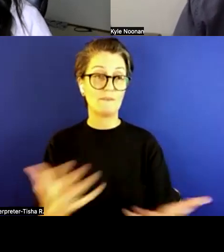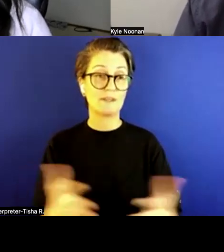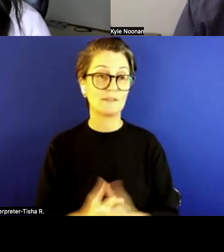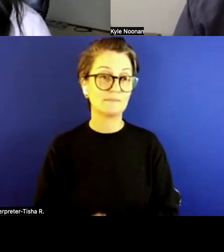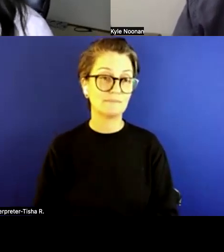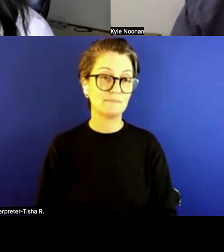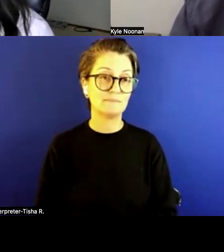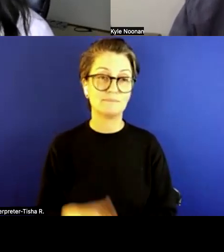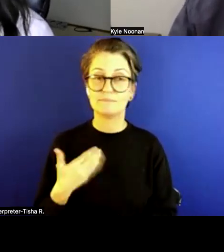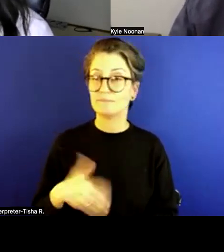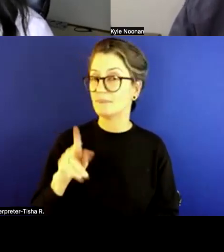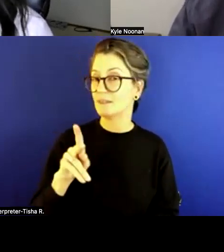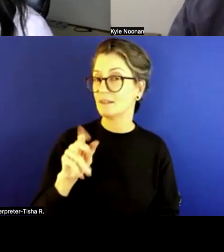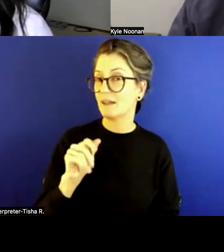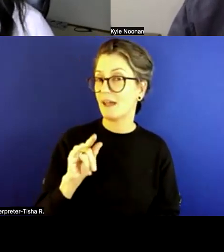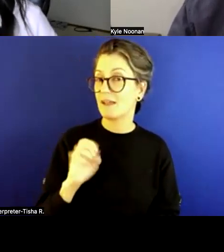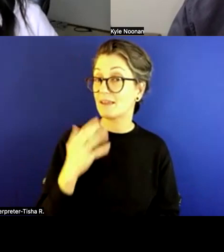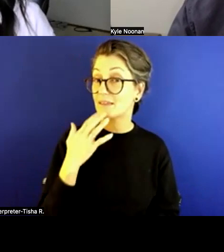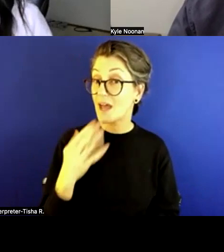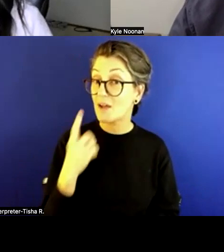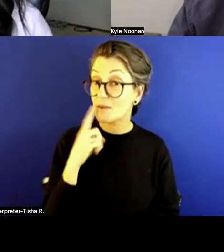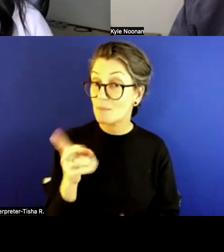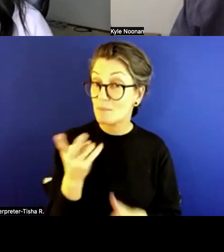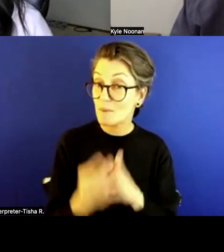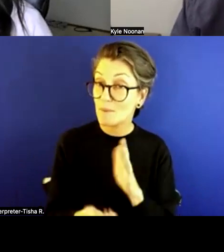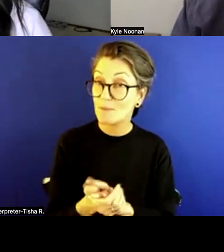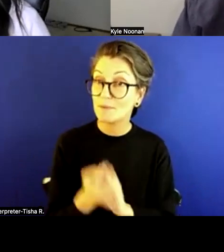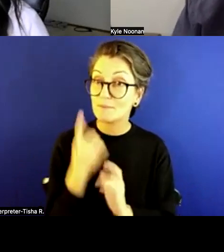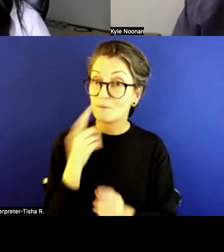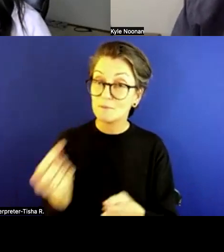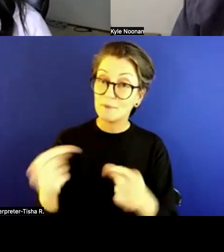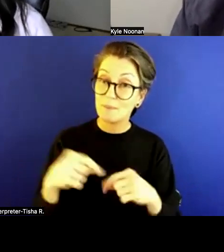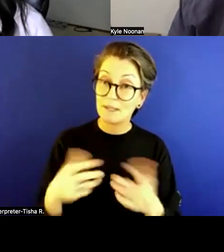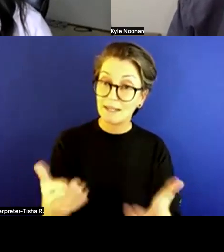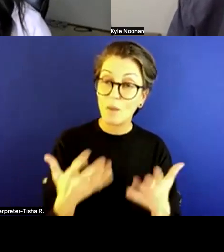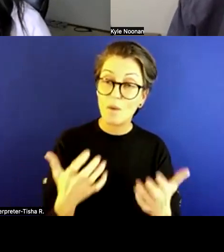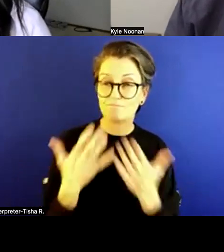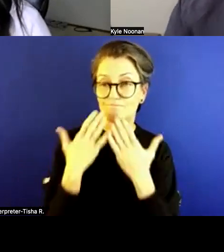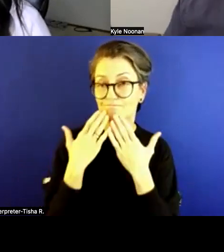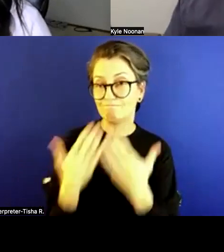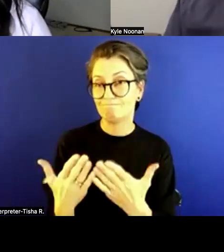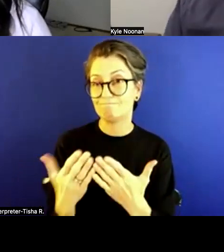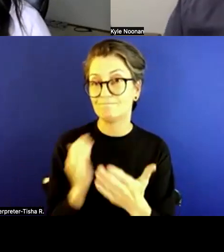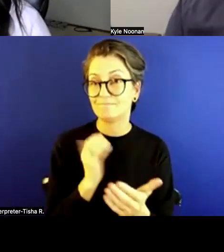This is Katie. Thank you for that. Thank you both so much for being here. I want to give a shout out to